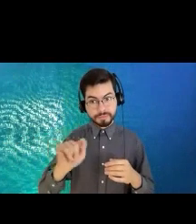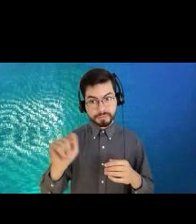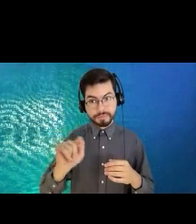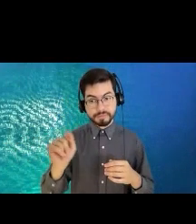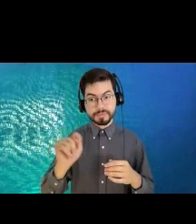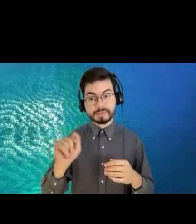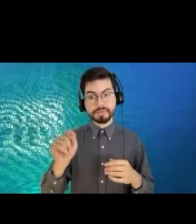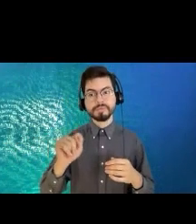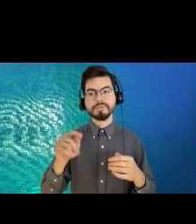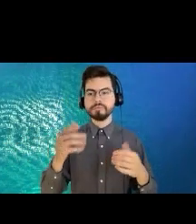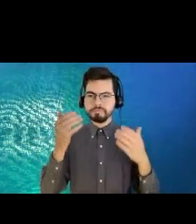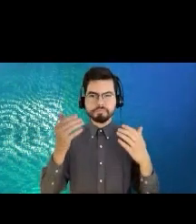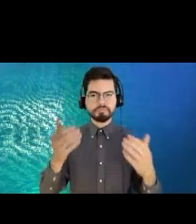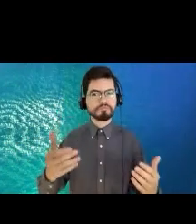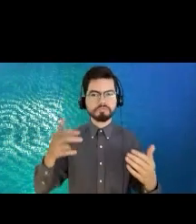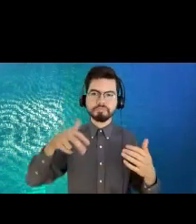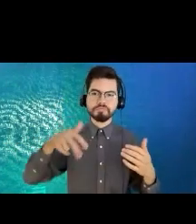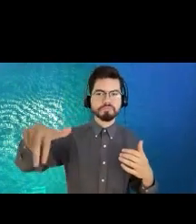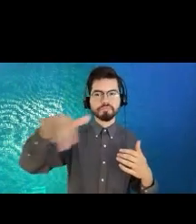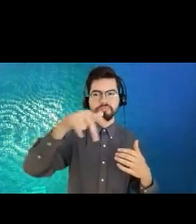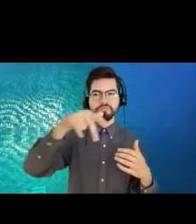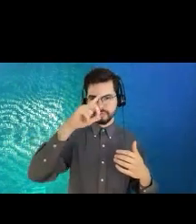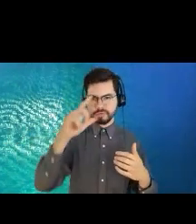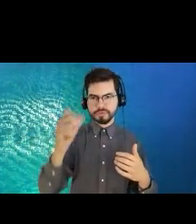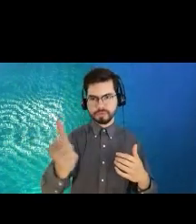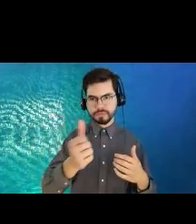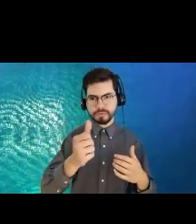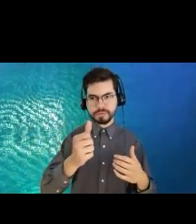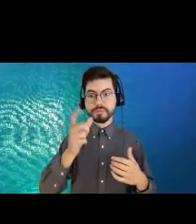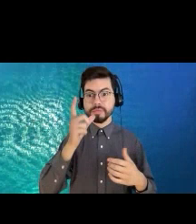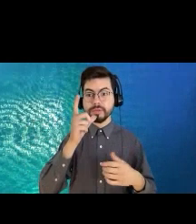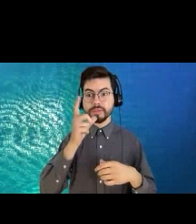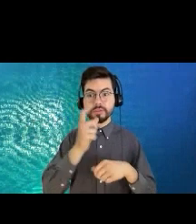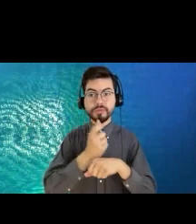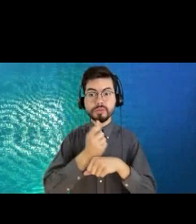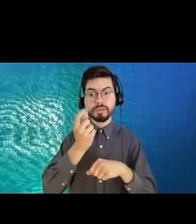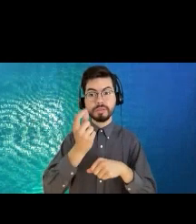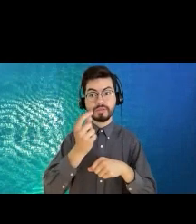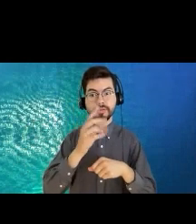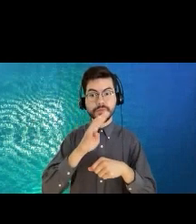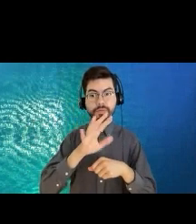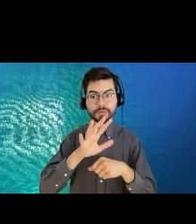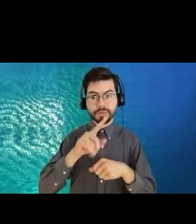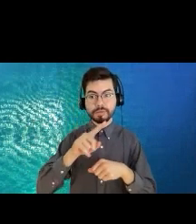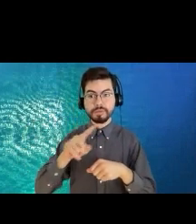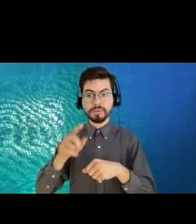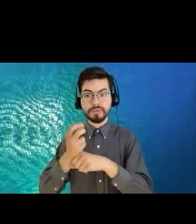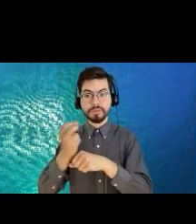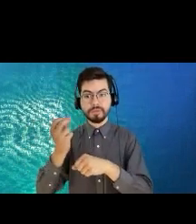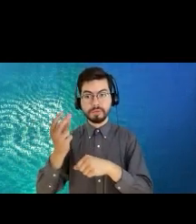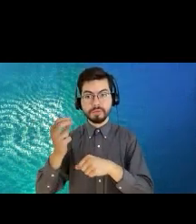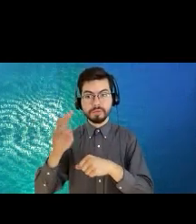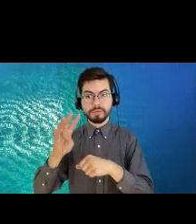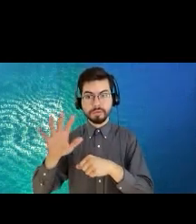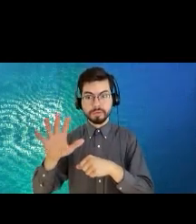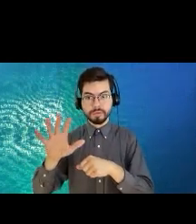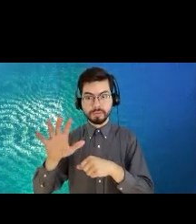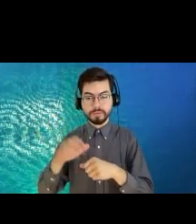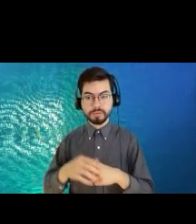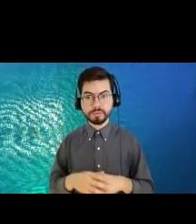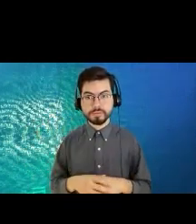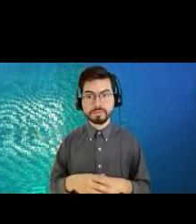while things are going on. Lunch is at 11:45 to 12:45. What's open is at the inn,